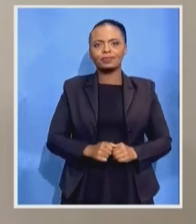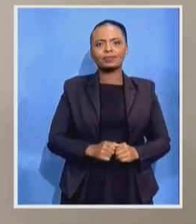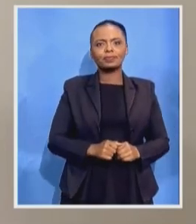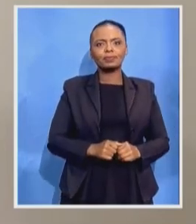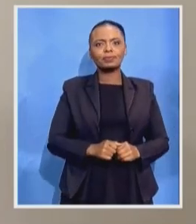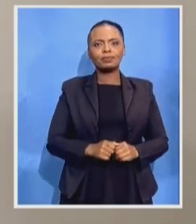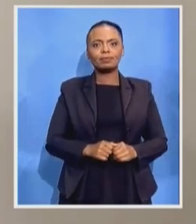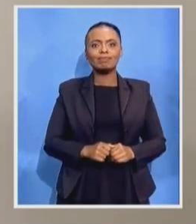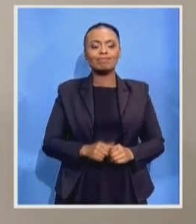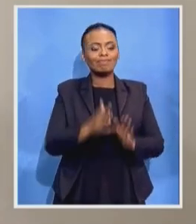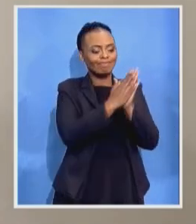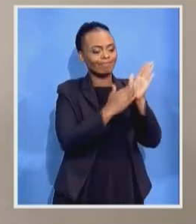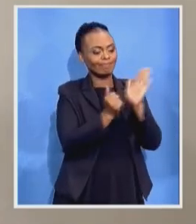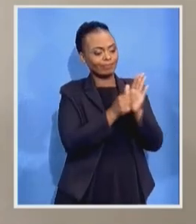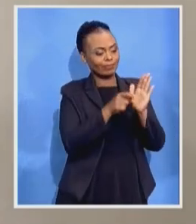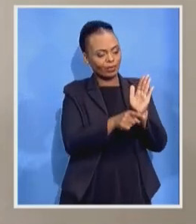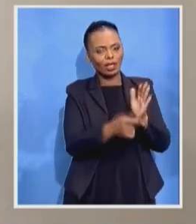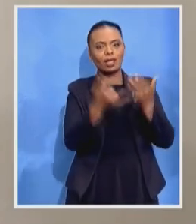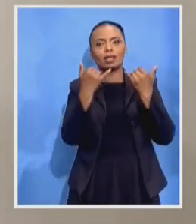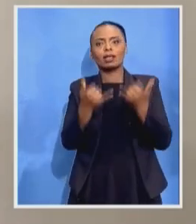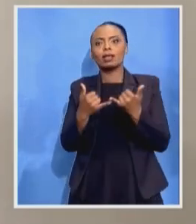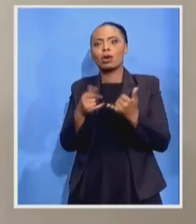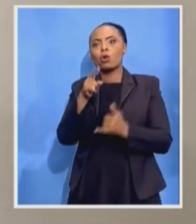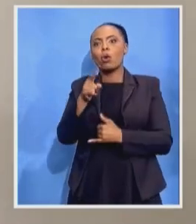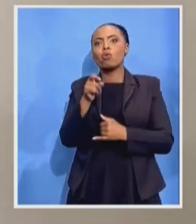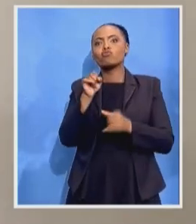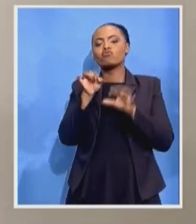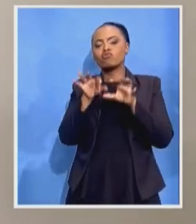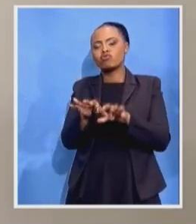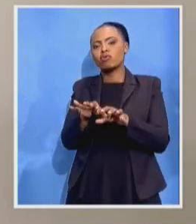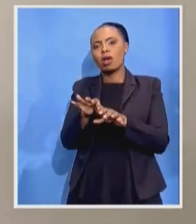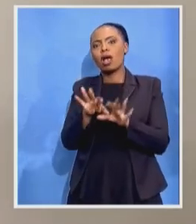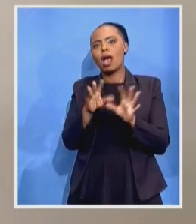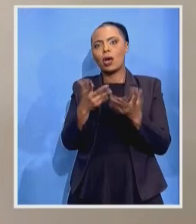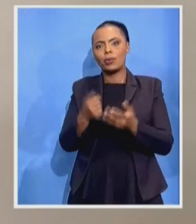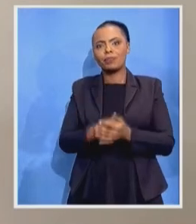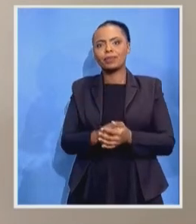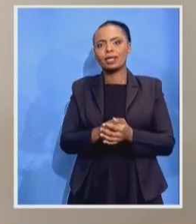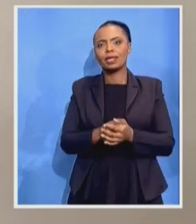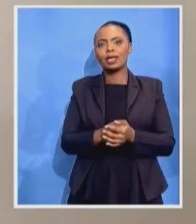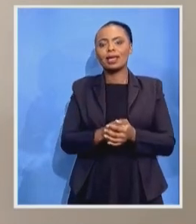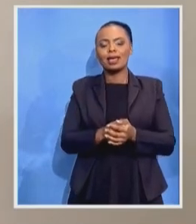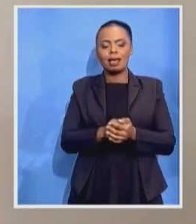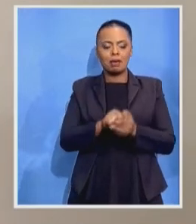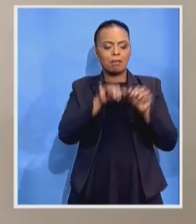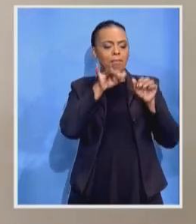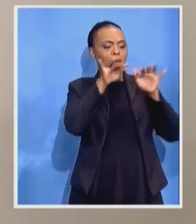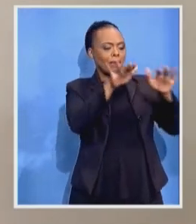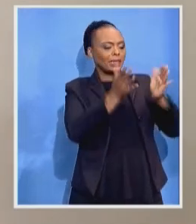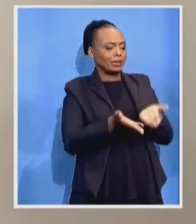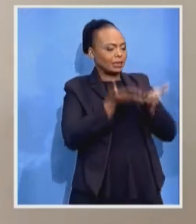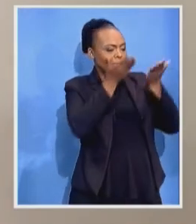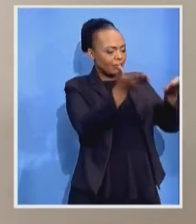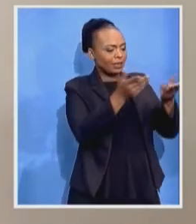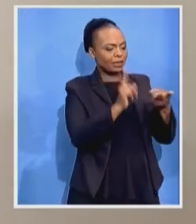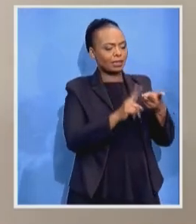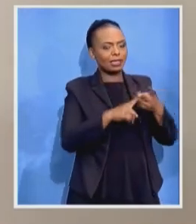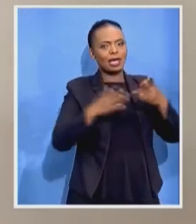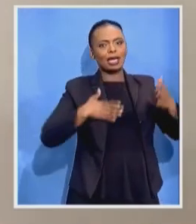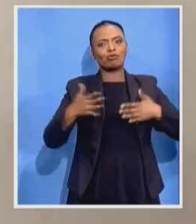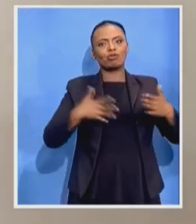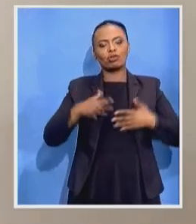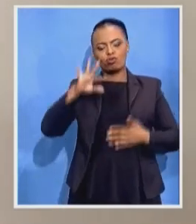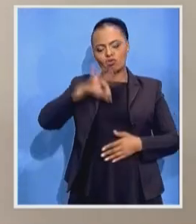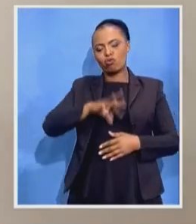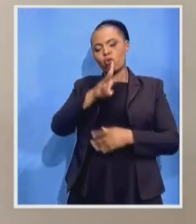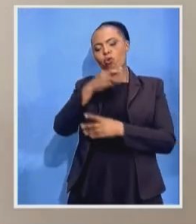through the counter application in the public service and administration wage bill dispute, culminating in the judgment